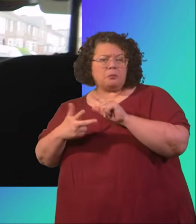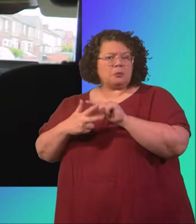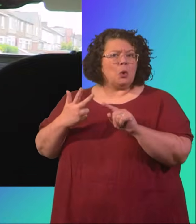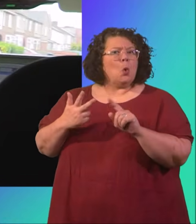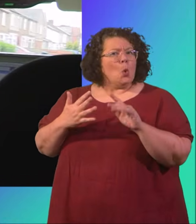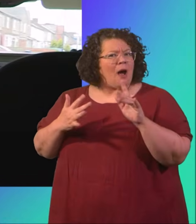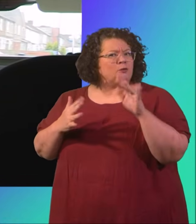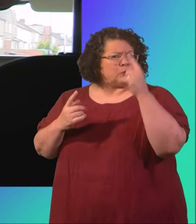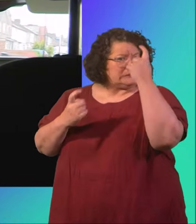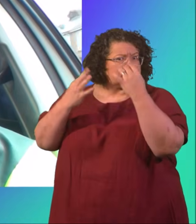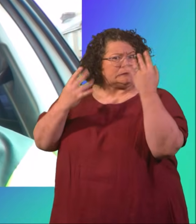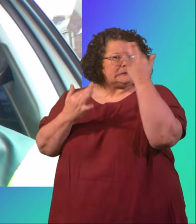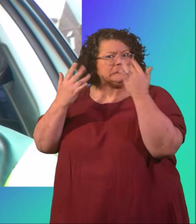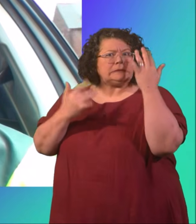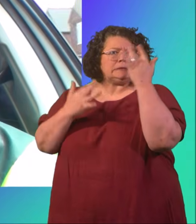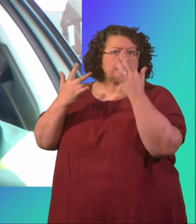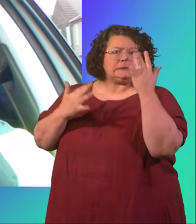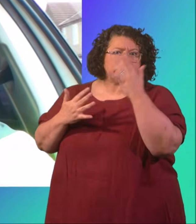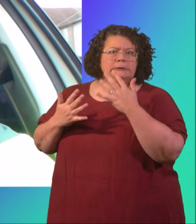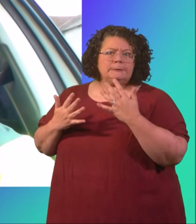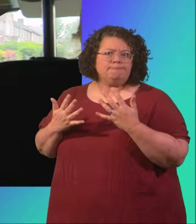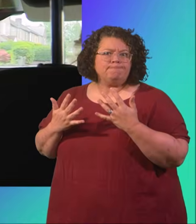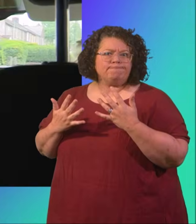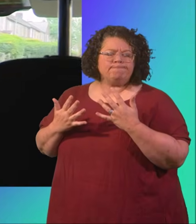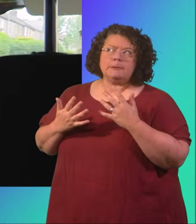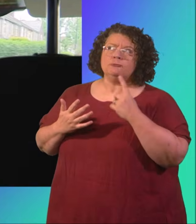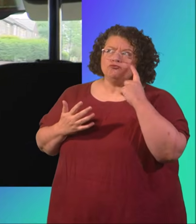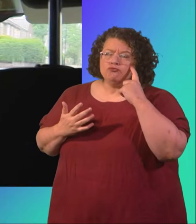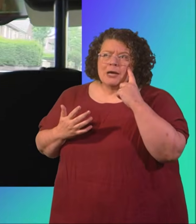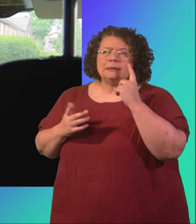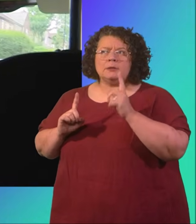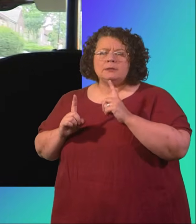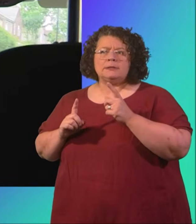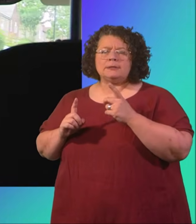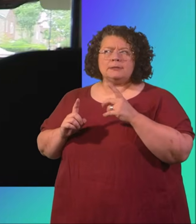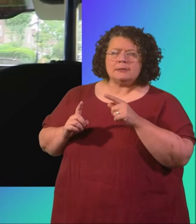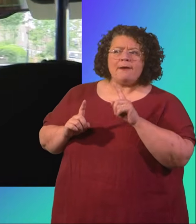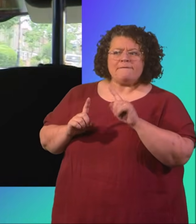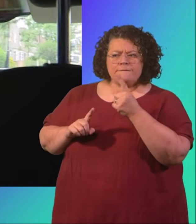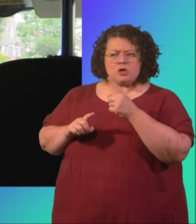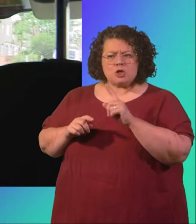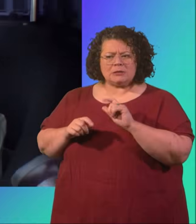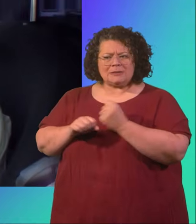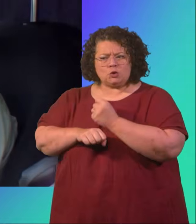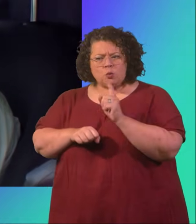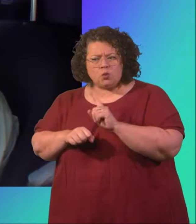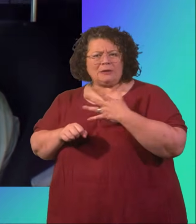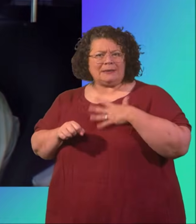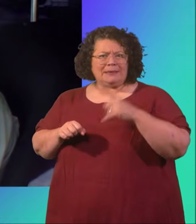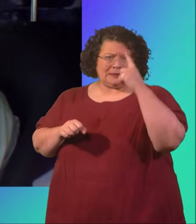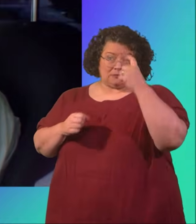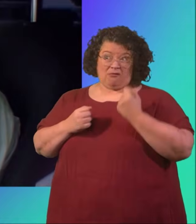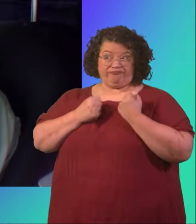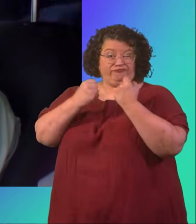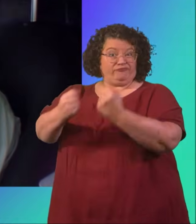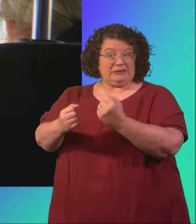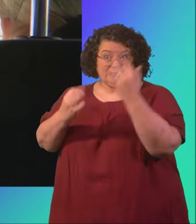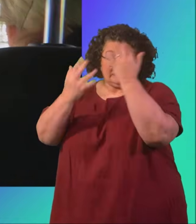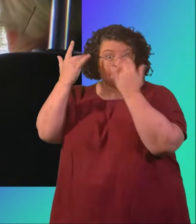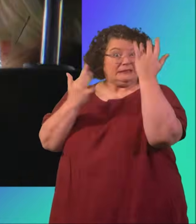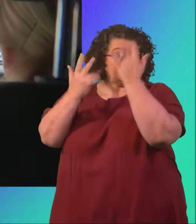All the while we're on the way, we're trying to think of all the initial steps we need to go through. And that's what Jan's very, very good